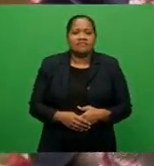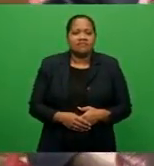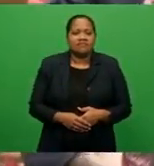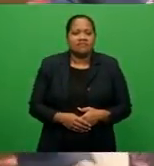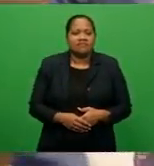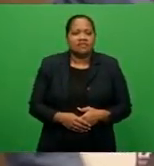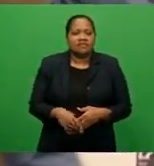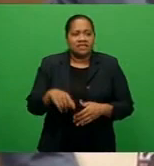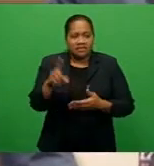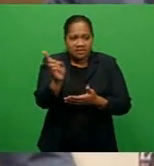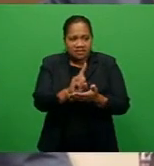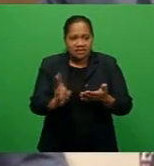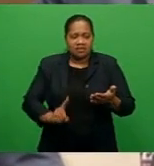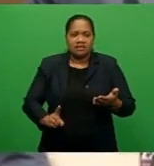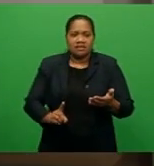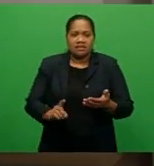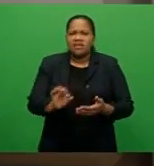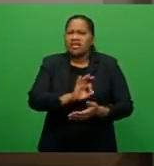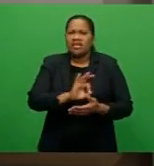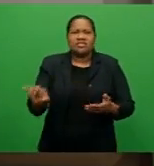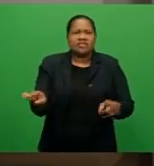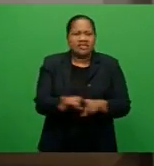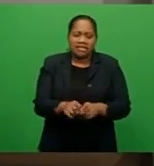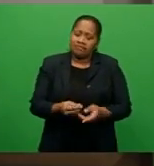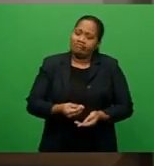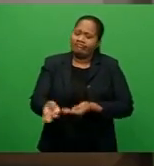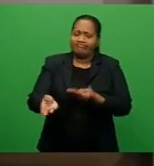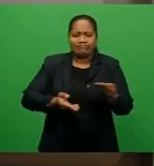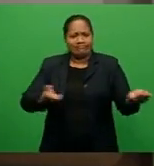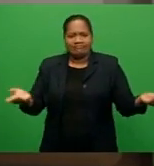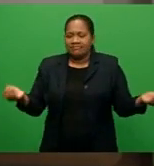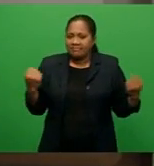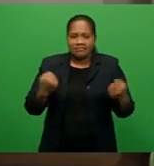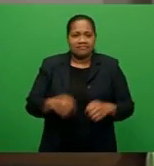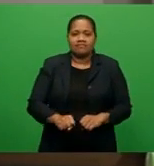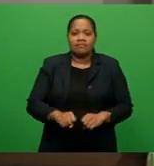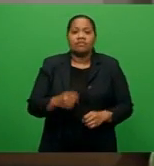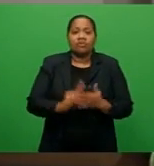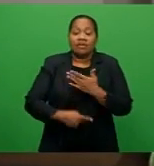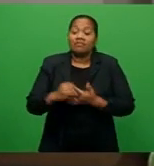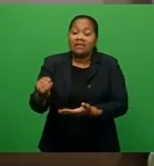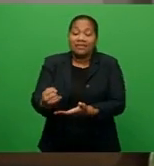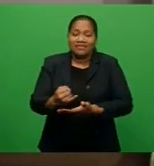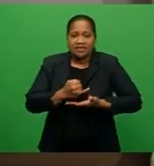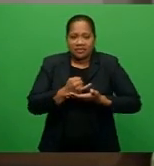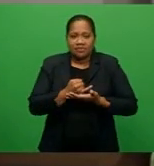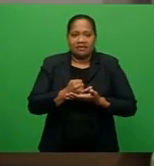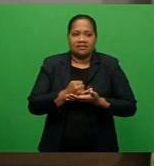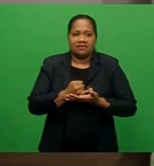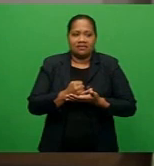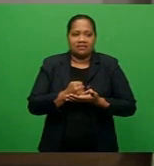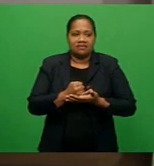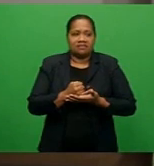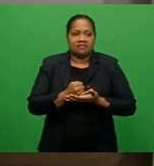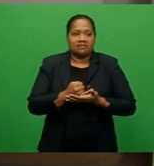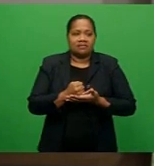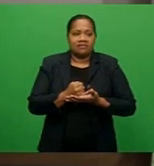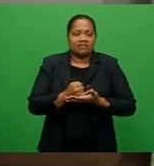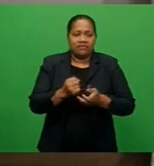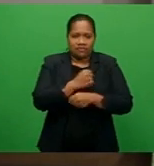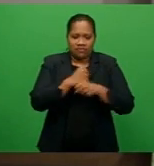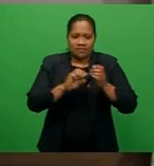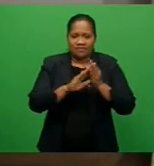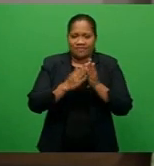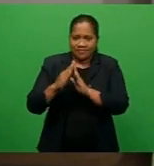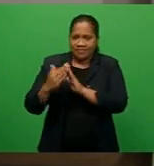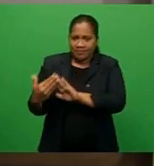is designed to do. It is not a handout. It is an investment to empower our land-owning communities